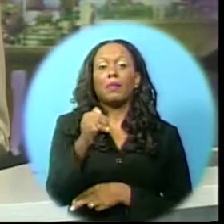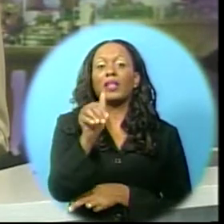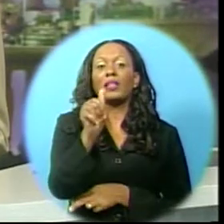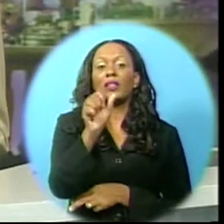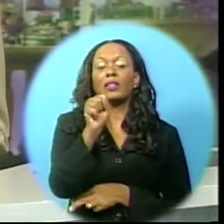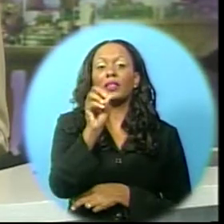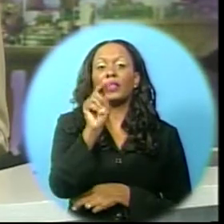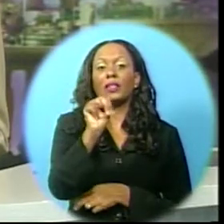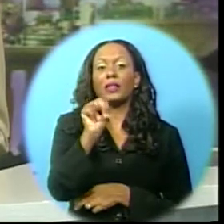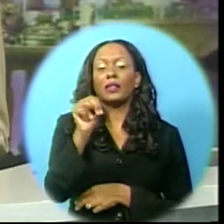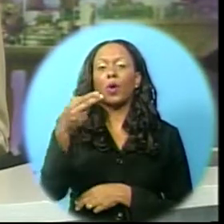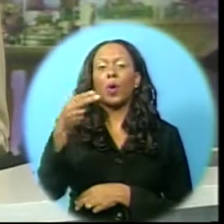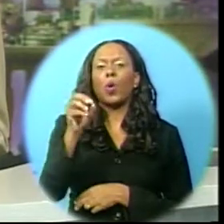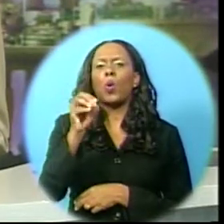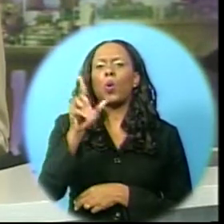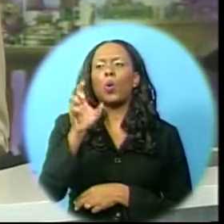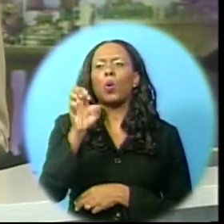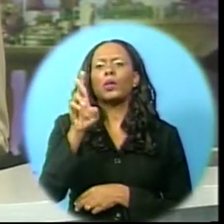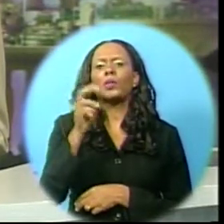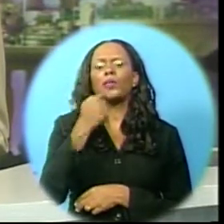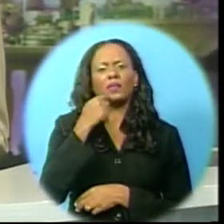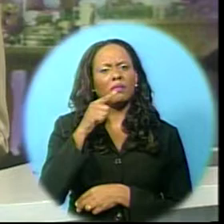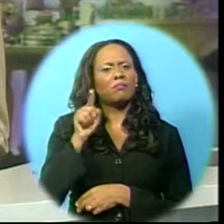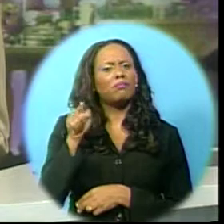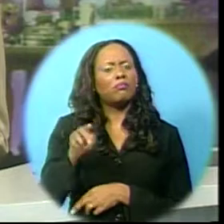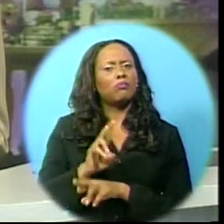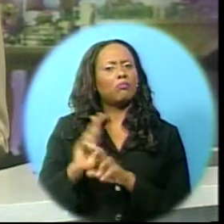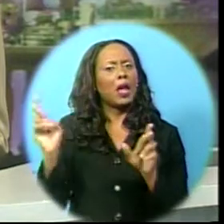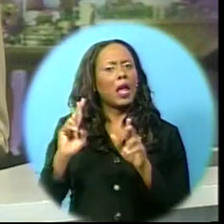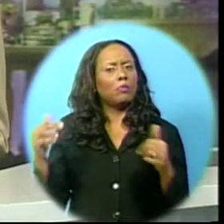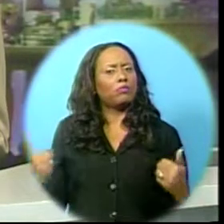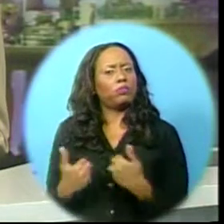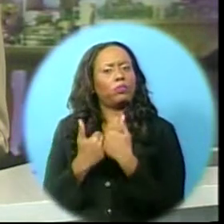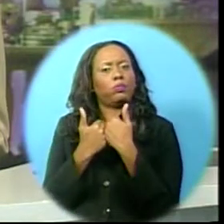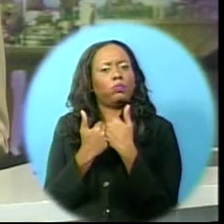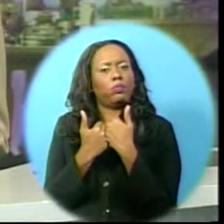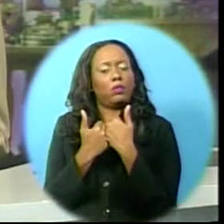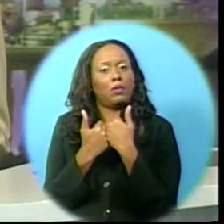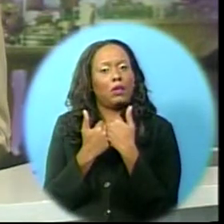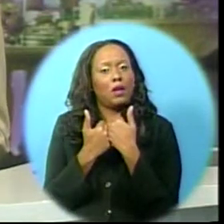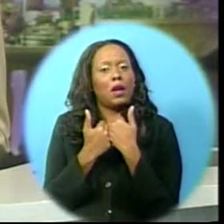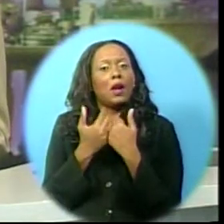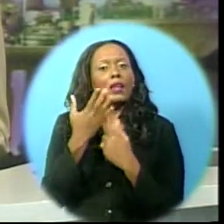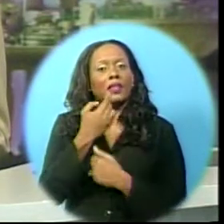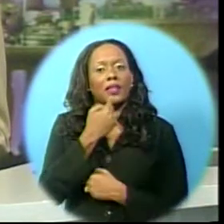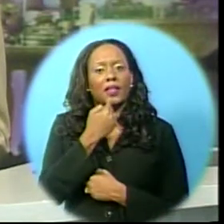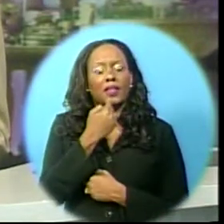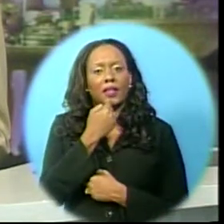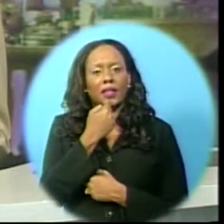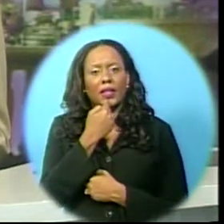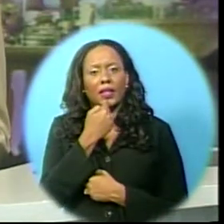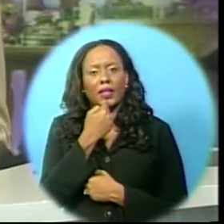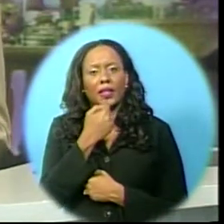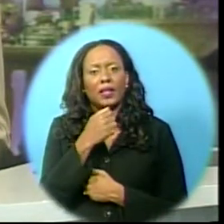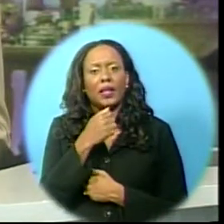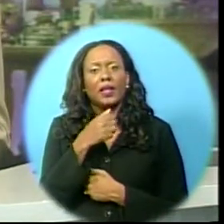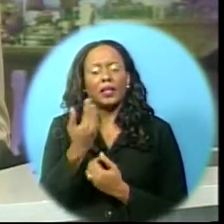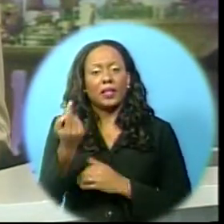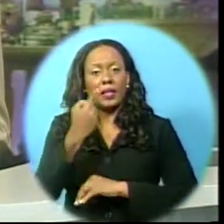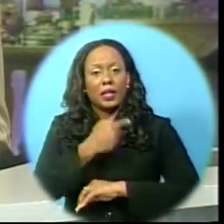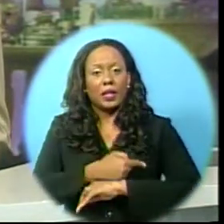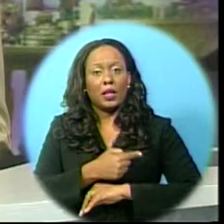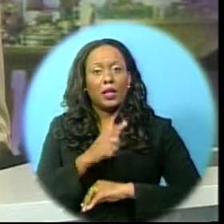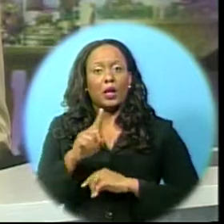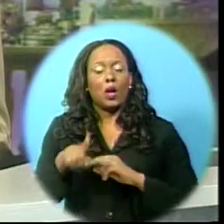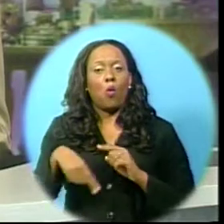to face the challenges associated with leading the regional side in the longest format of the game. Holder spoke to the media today at the